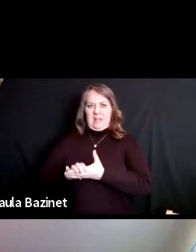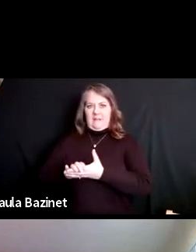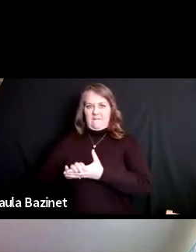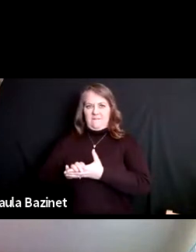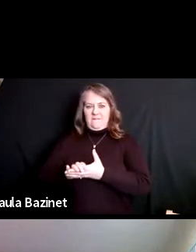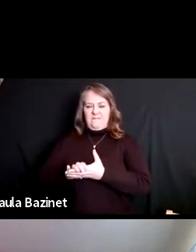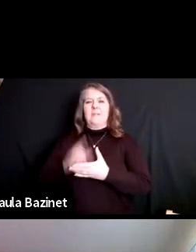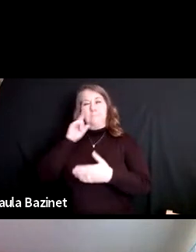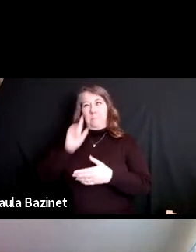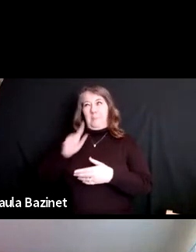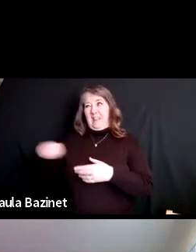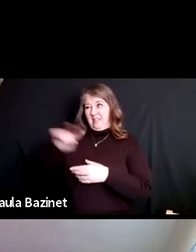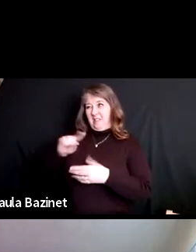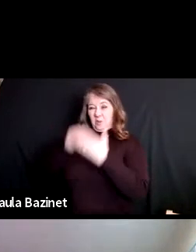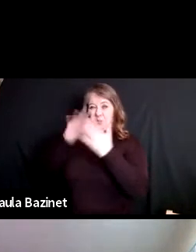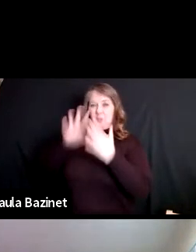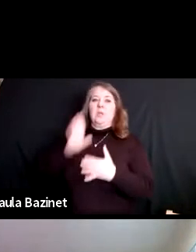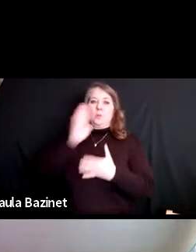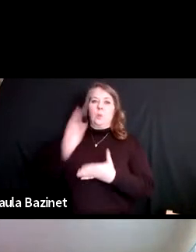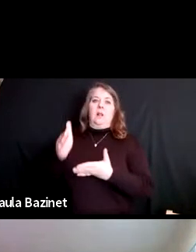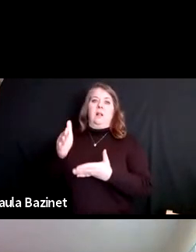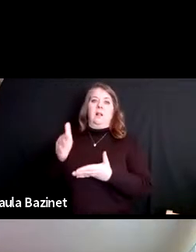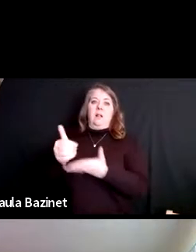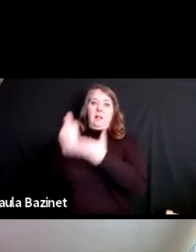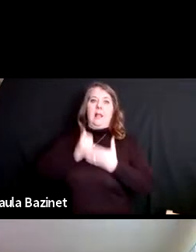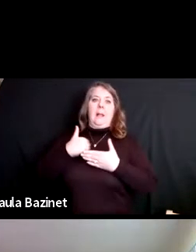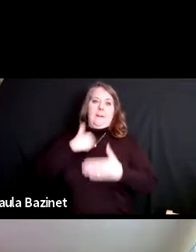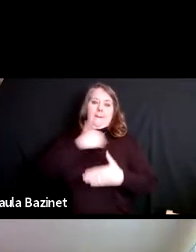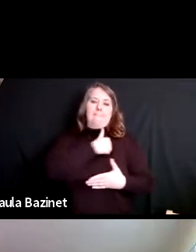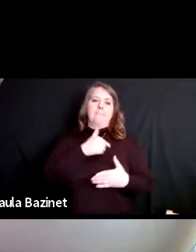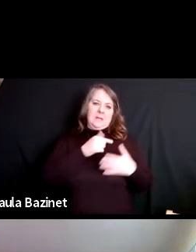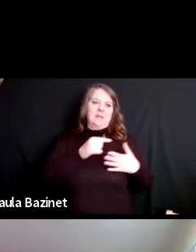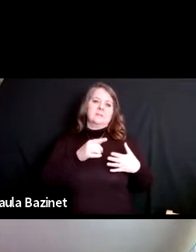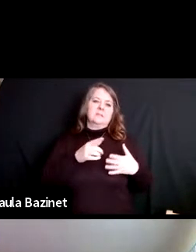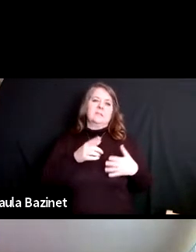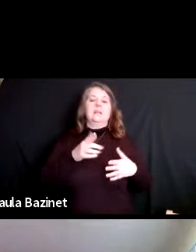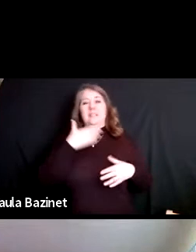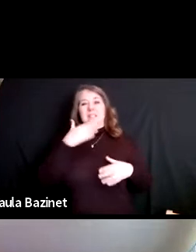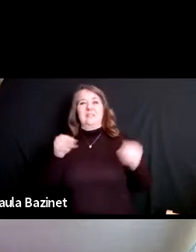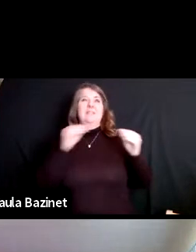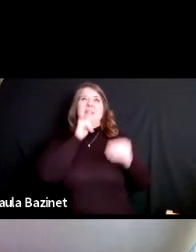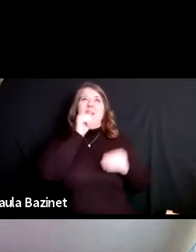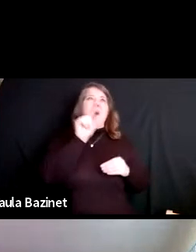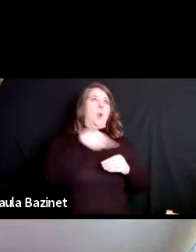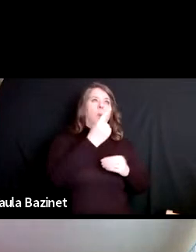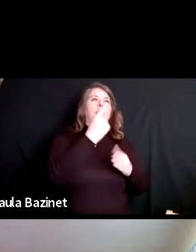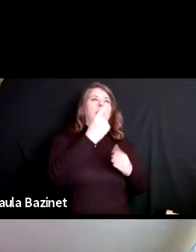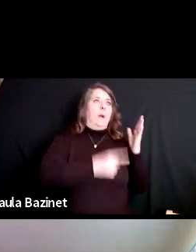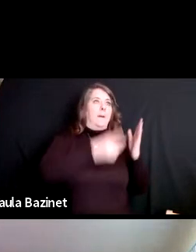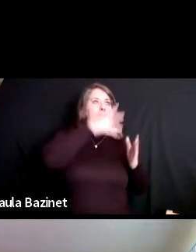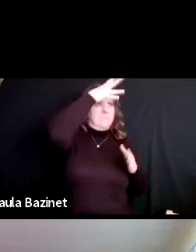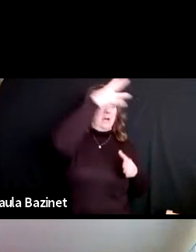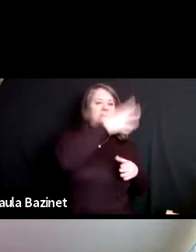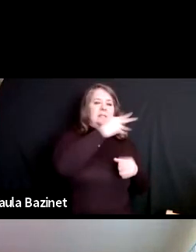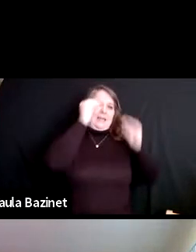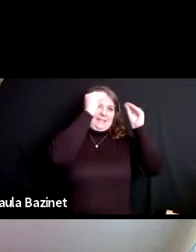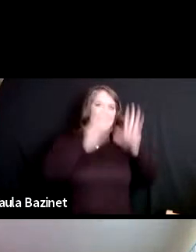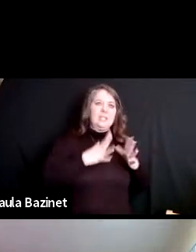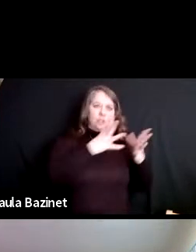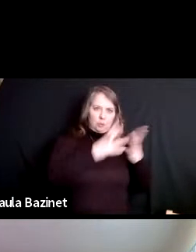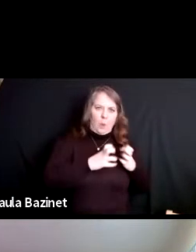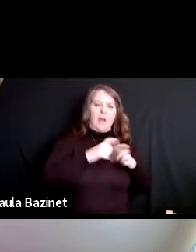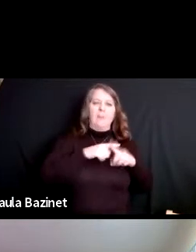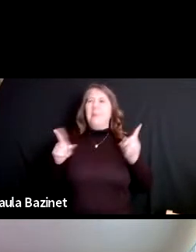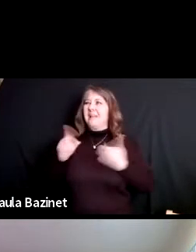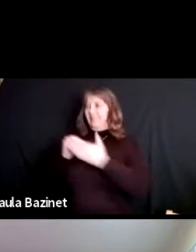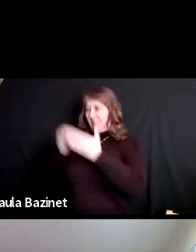us in a better way, because it's one thing about what parents and what teachers want, but it's also about like what the students want and what they feel is most comfortable